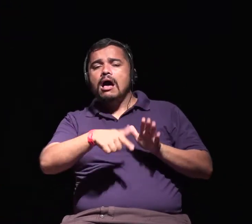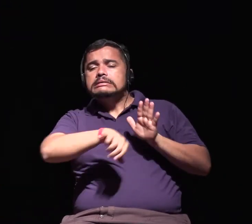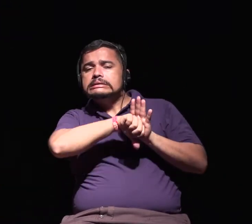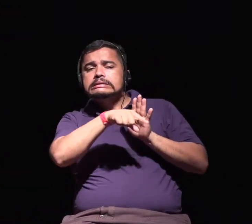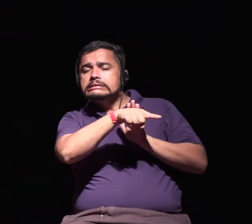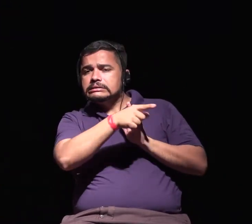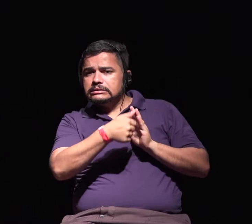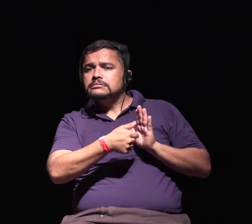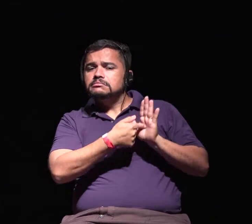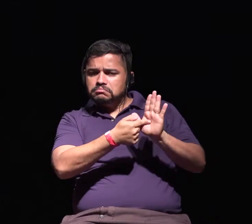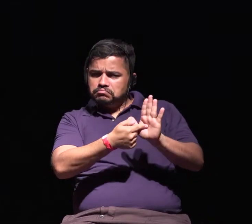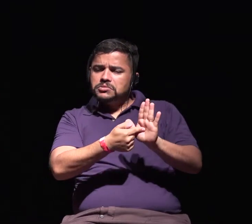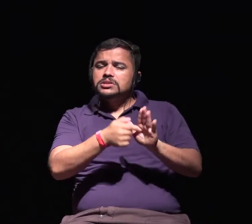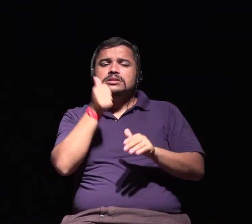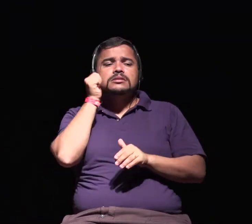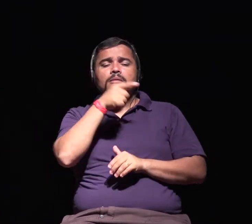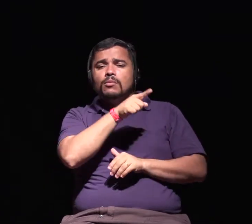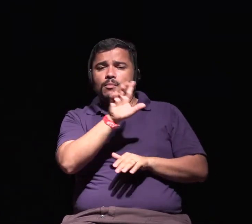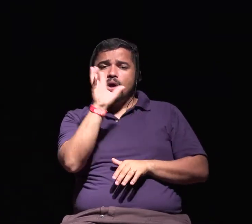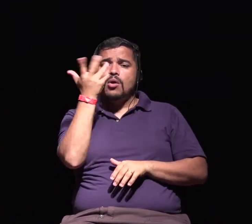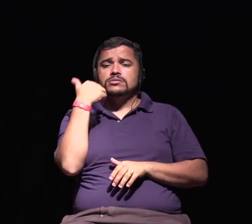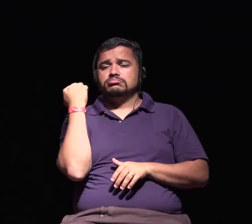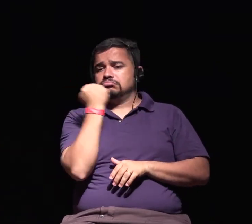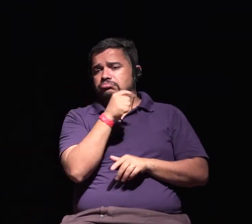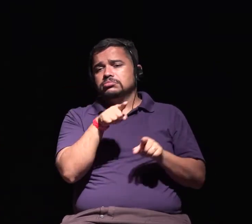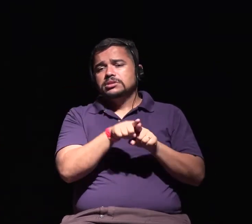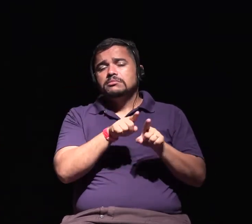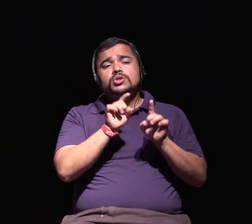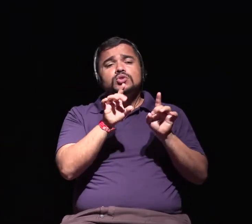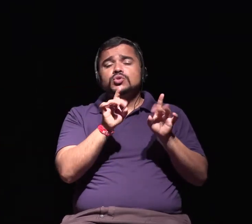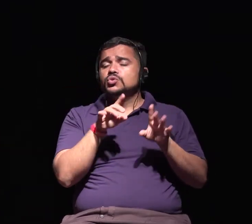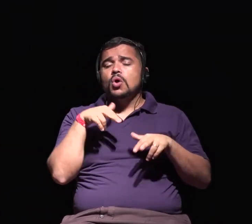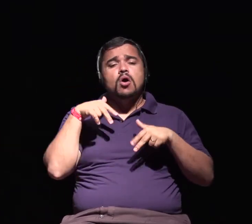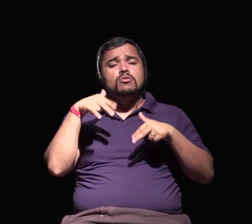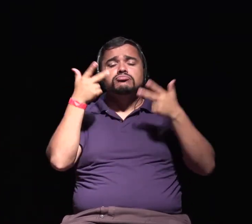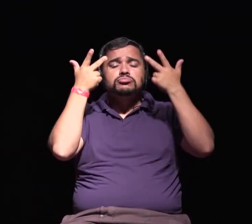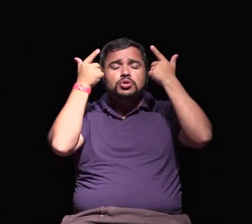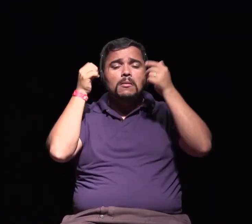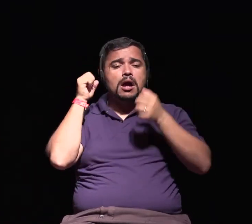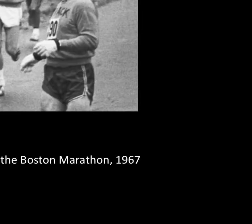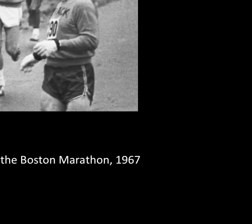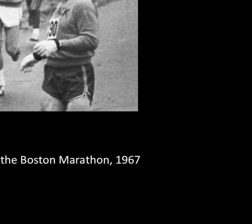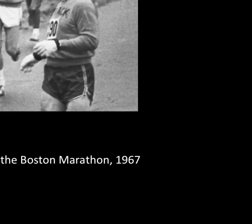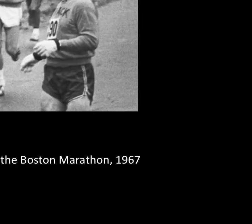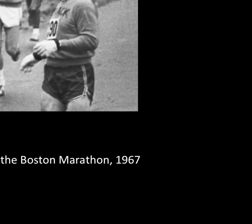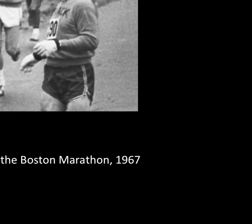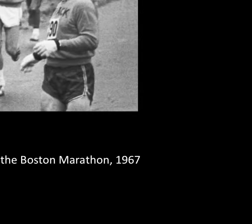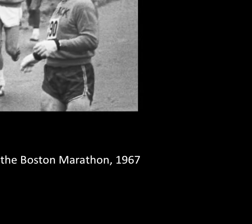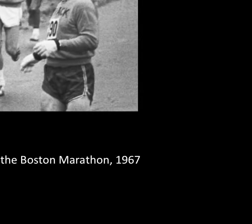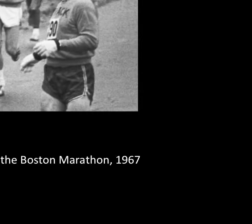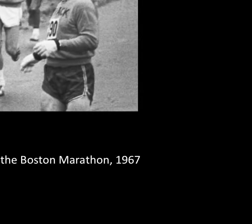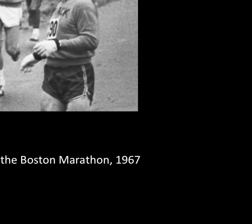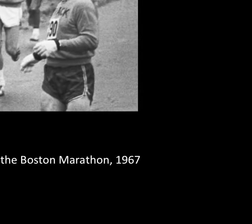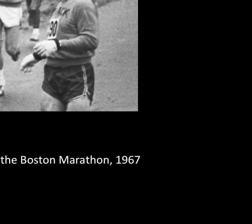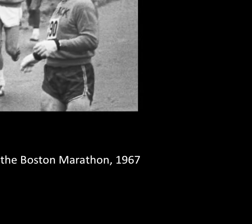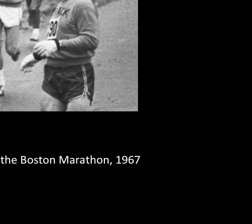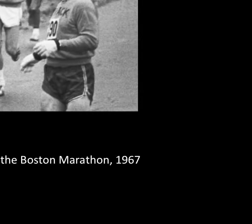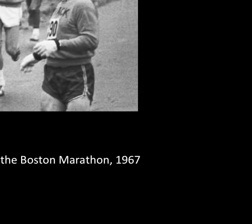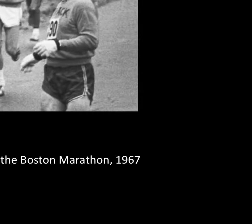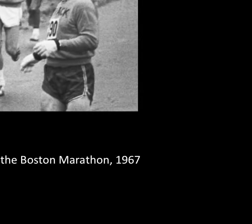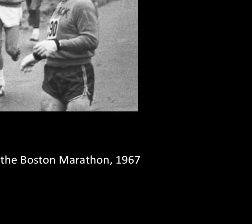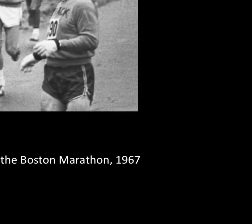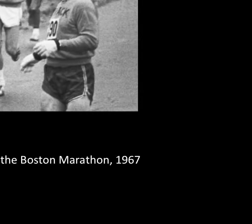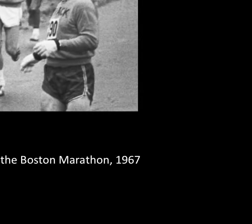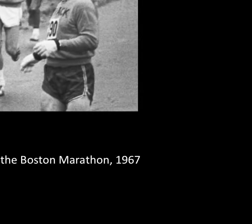get exercise. In 1967, Katherine Switzer was the first woman to officially enter